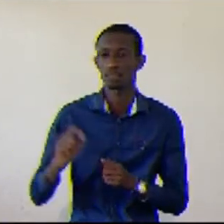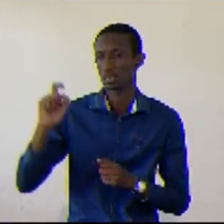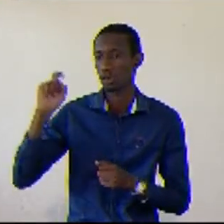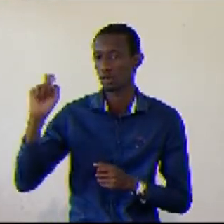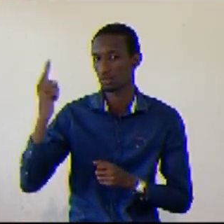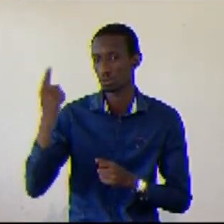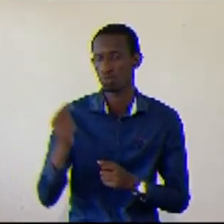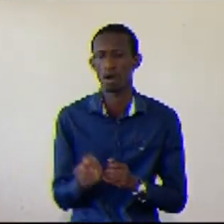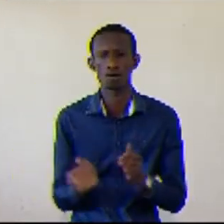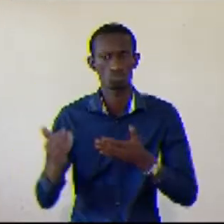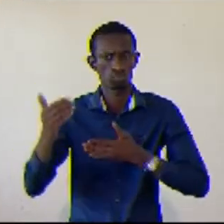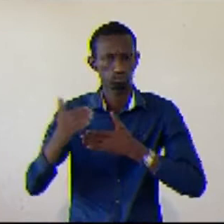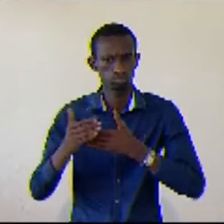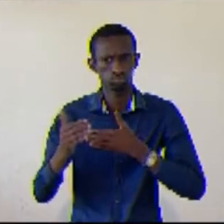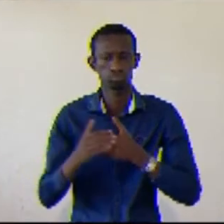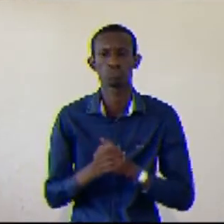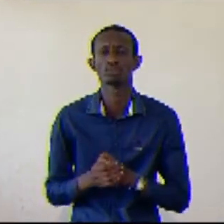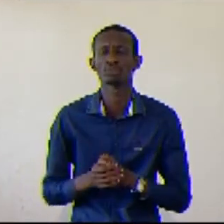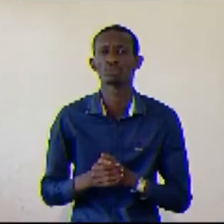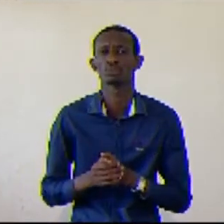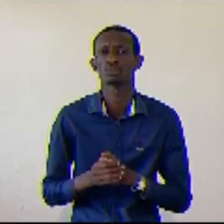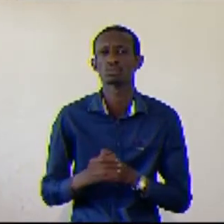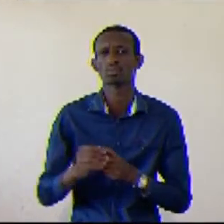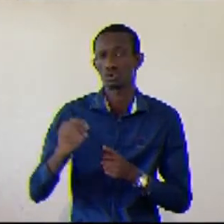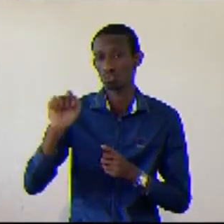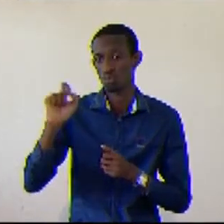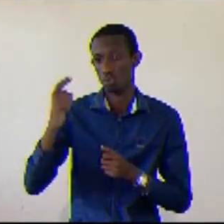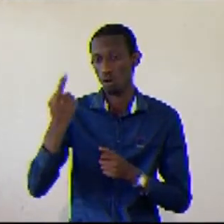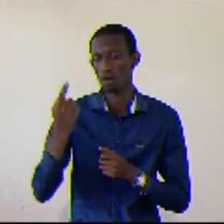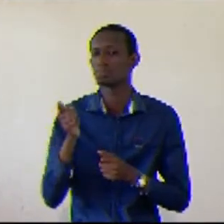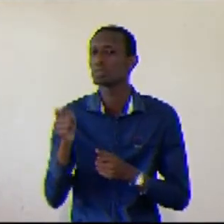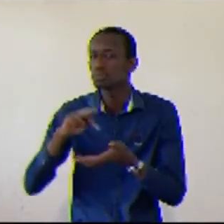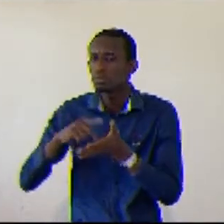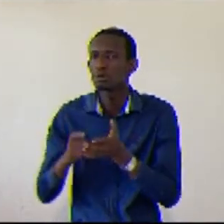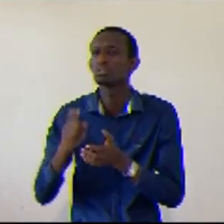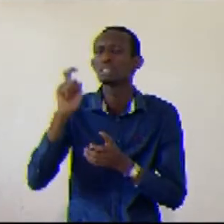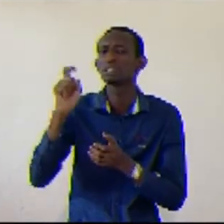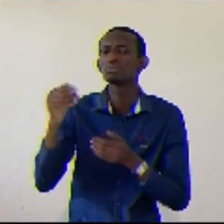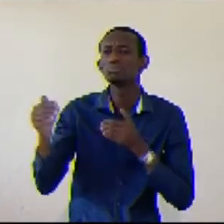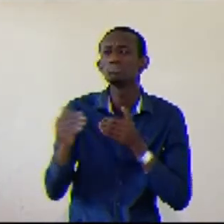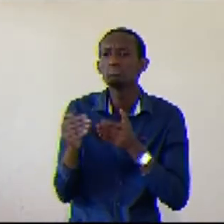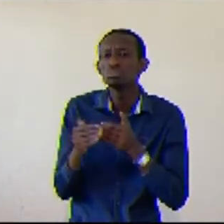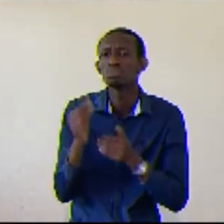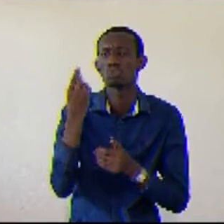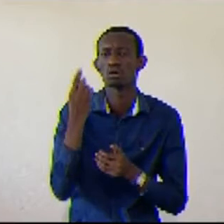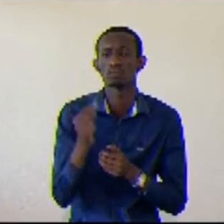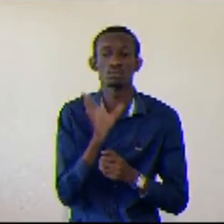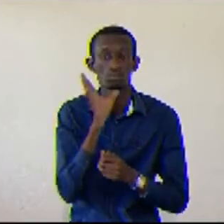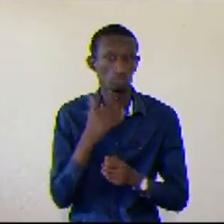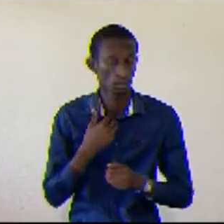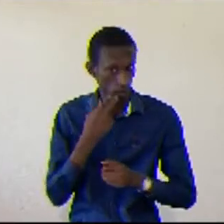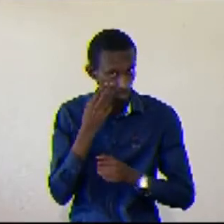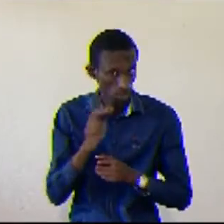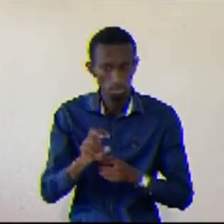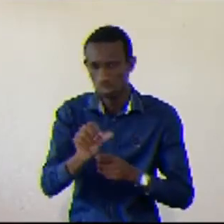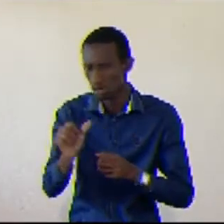R, means that x2 is very close to R, isn't it? Now, let me find another